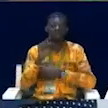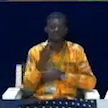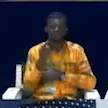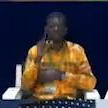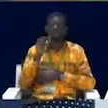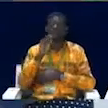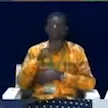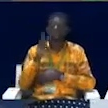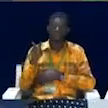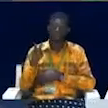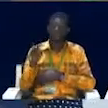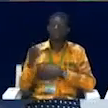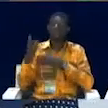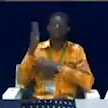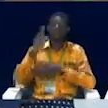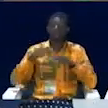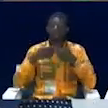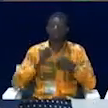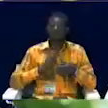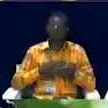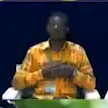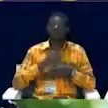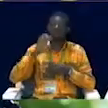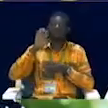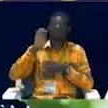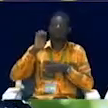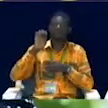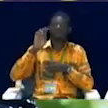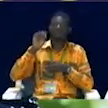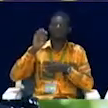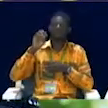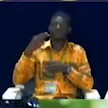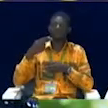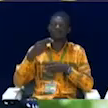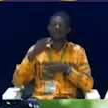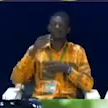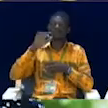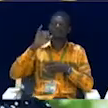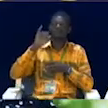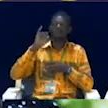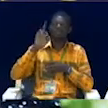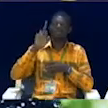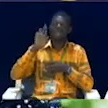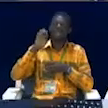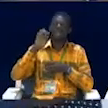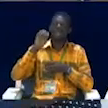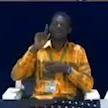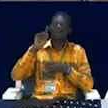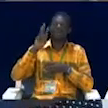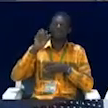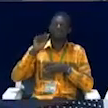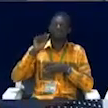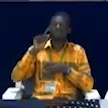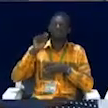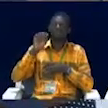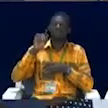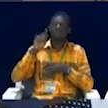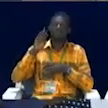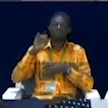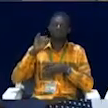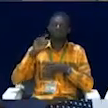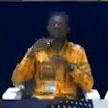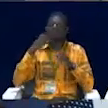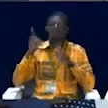2022, God gave us Enoch. He gave us Ireoluwa. He gave us Toluwani.